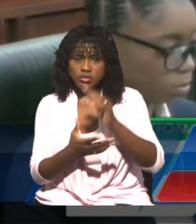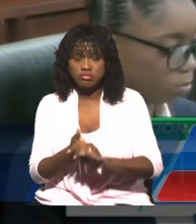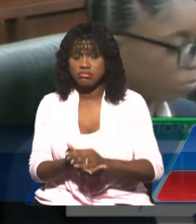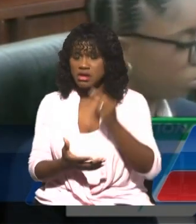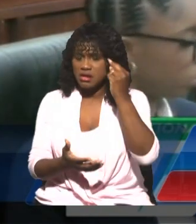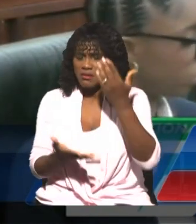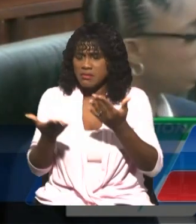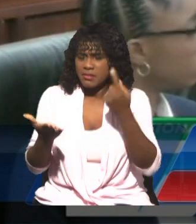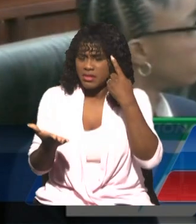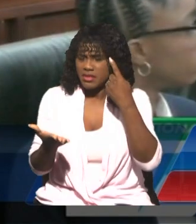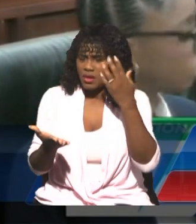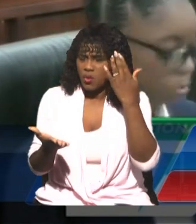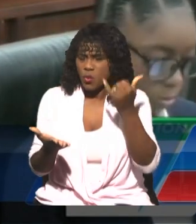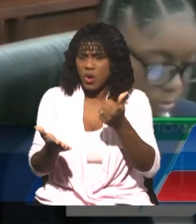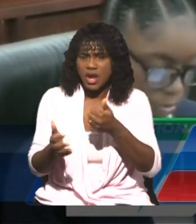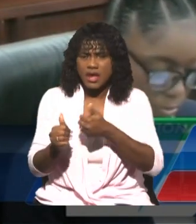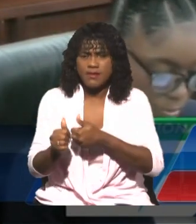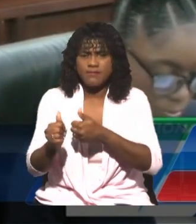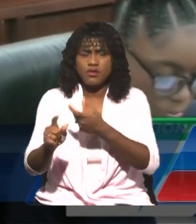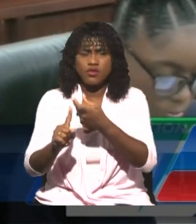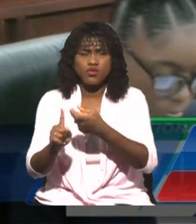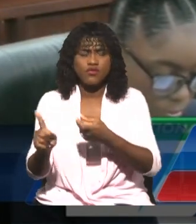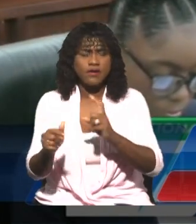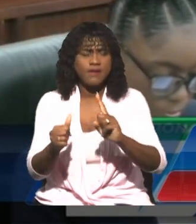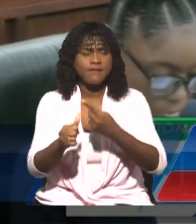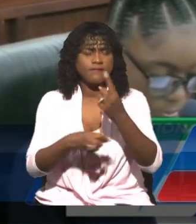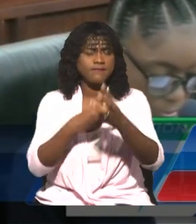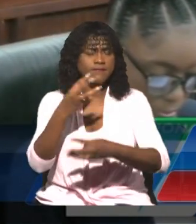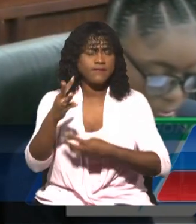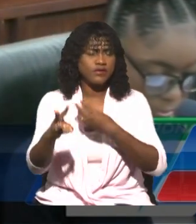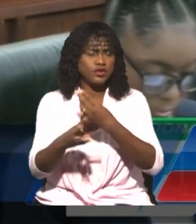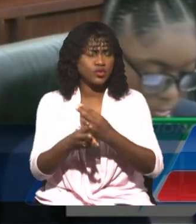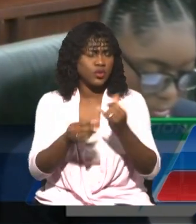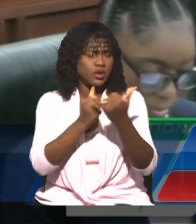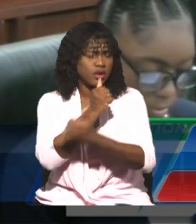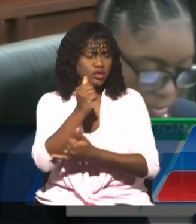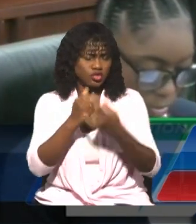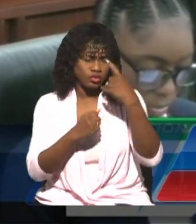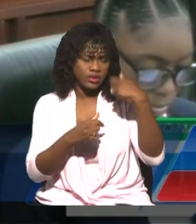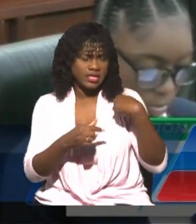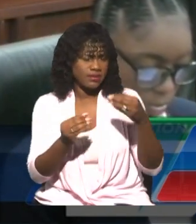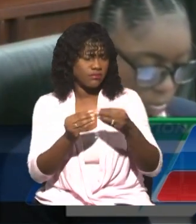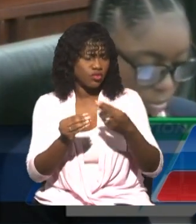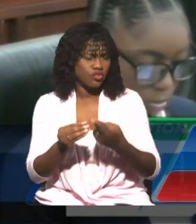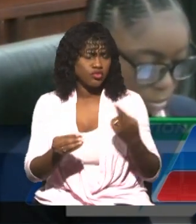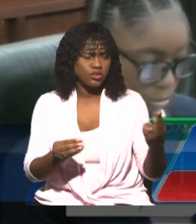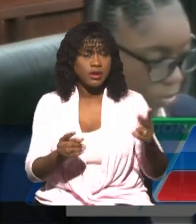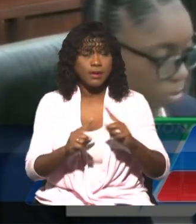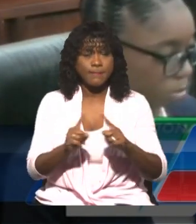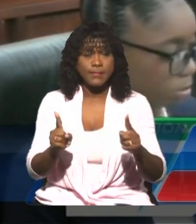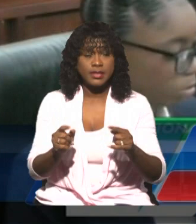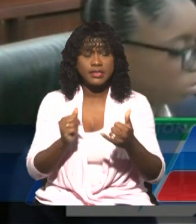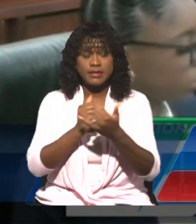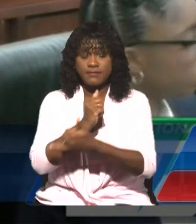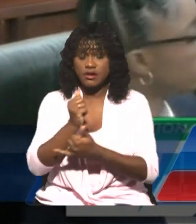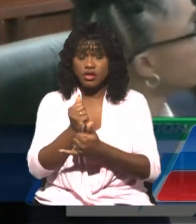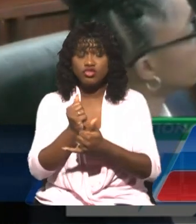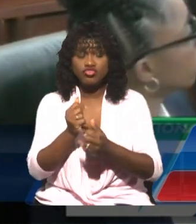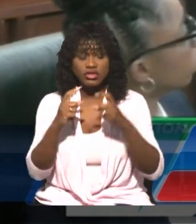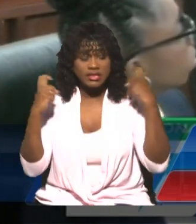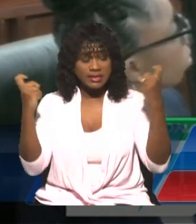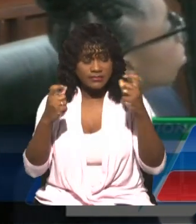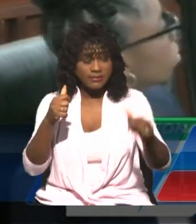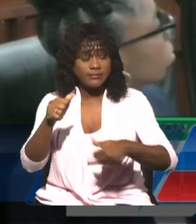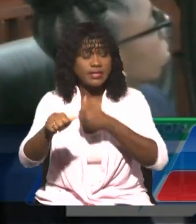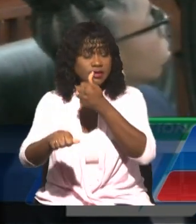why we would follow something from a first world country that has way more resources than we do. But Mr. Speaker, if a country has been successful in implementing something